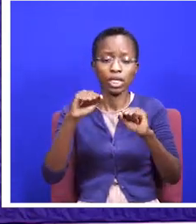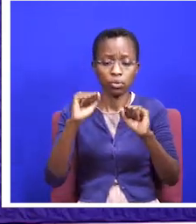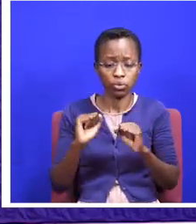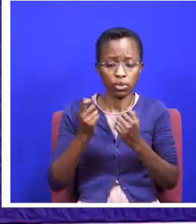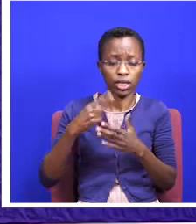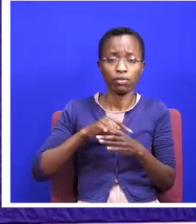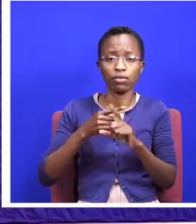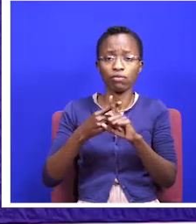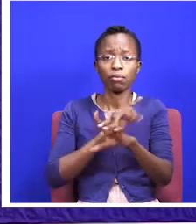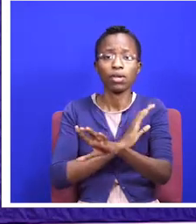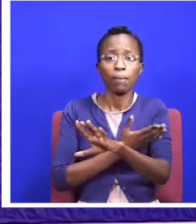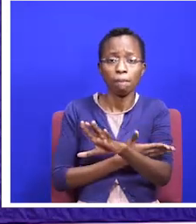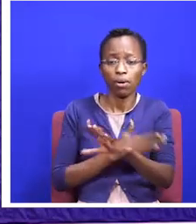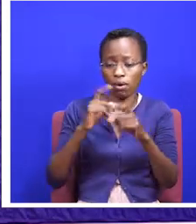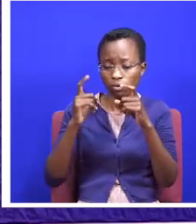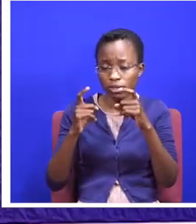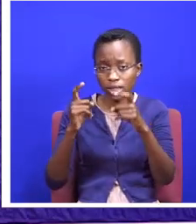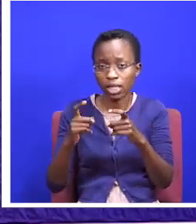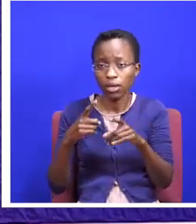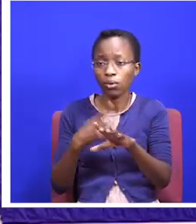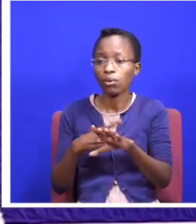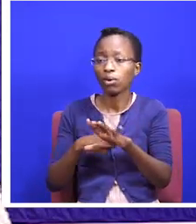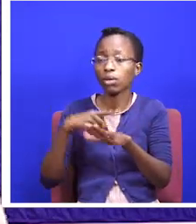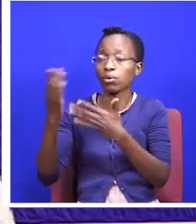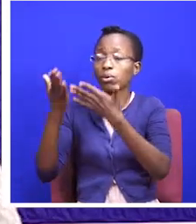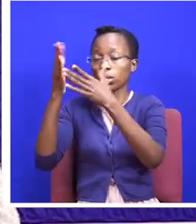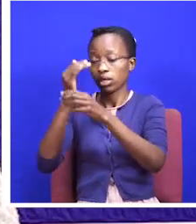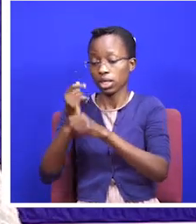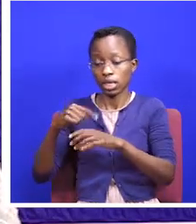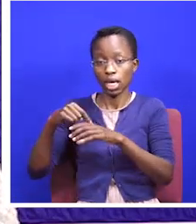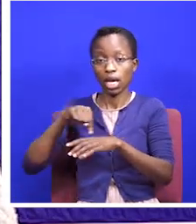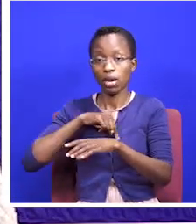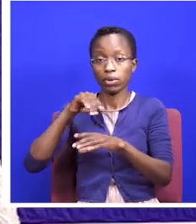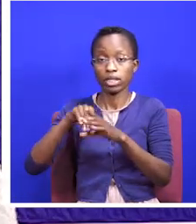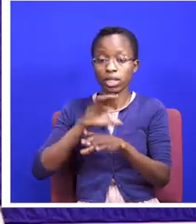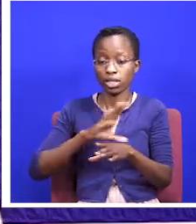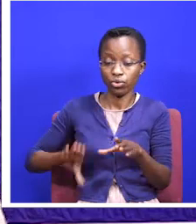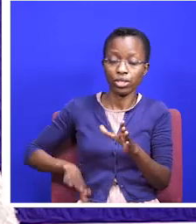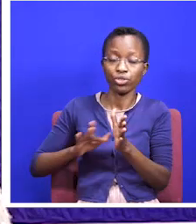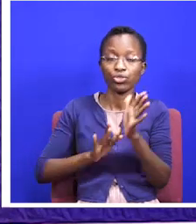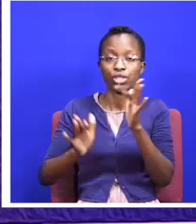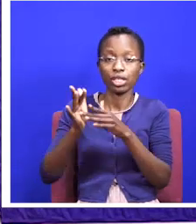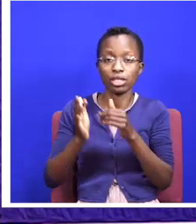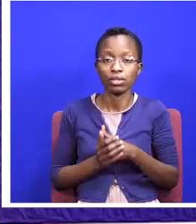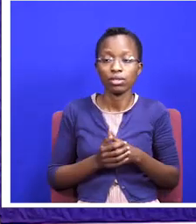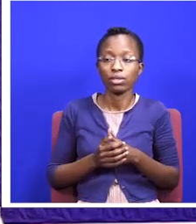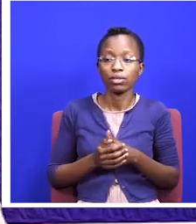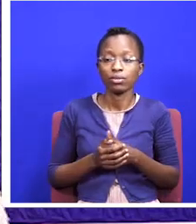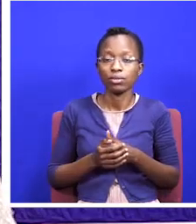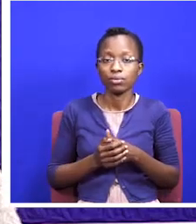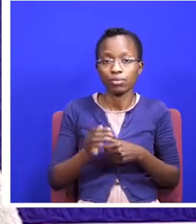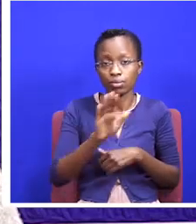God, is able to save us from the power of sin when we put our trust in Christ